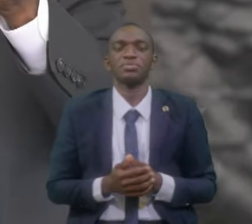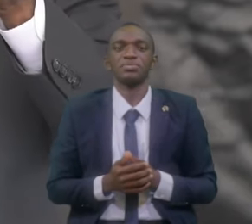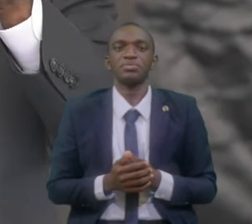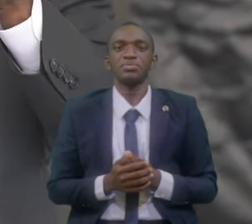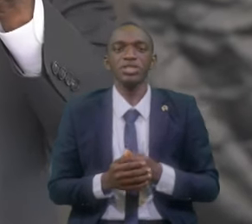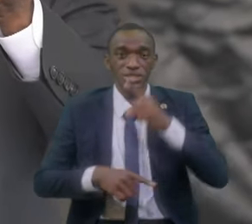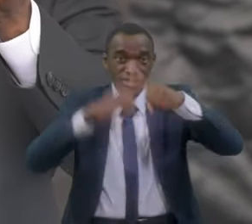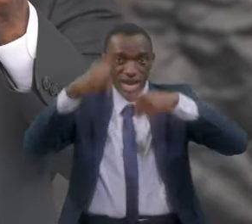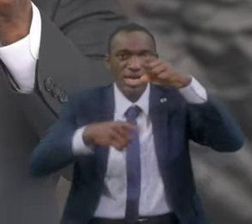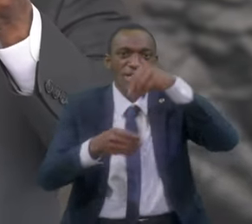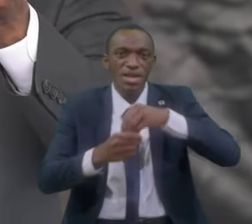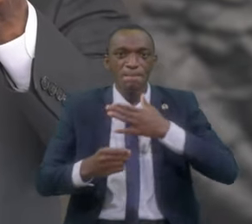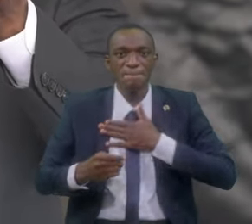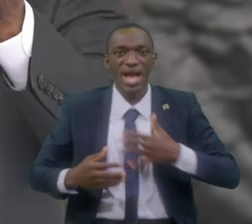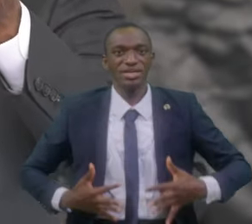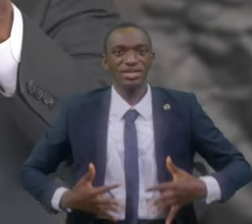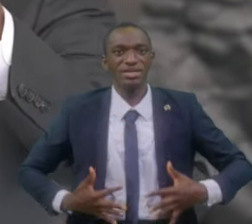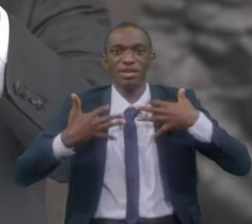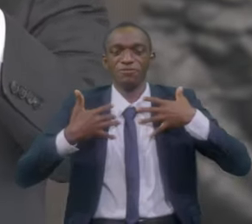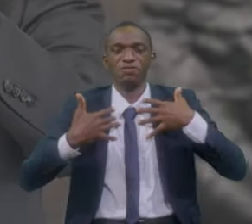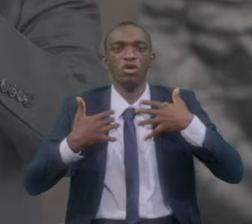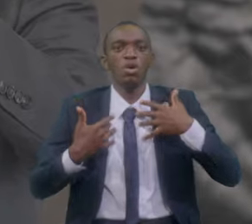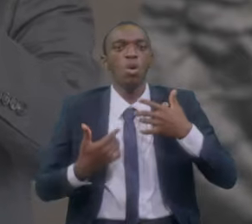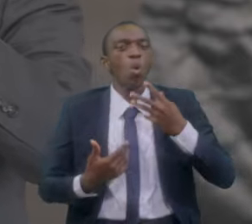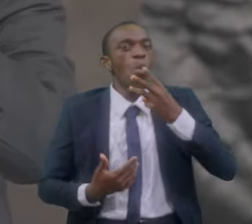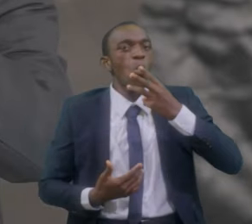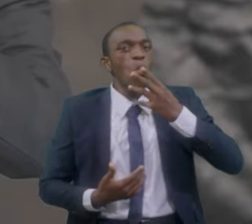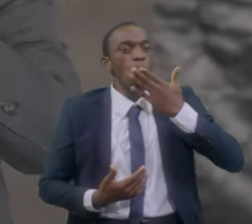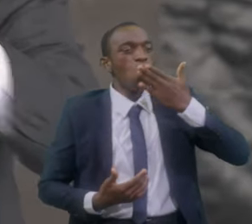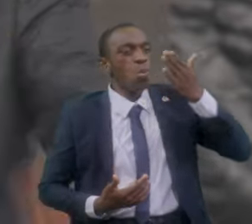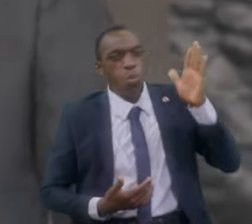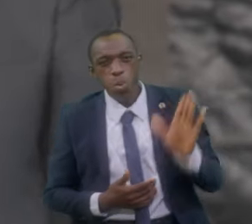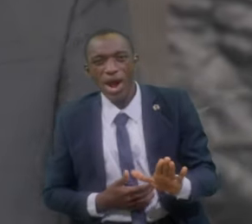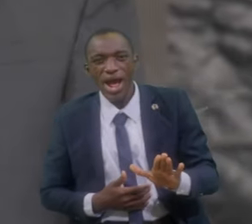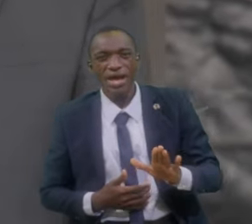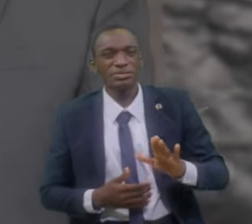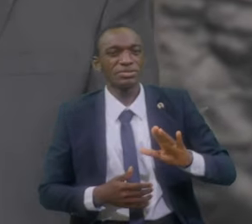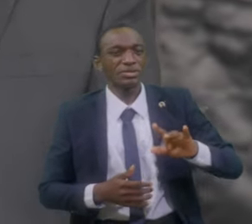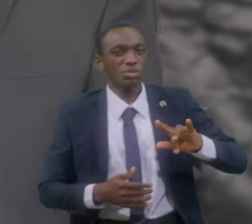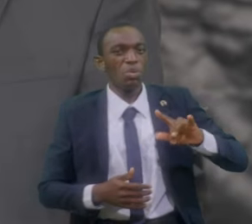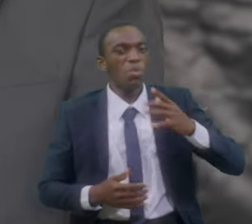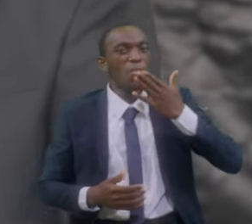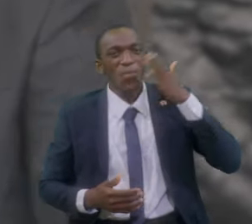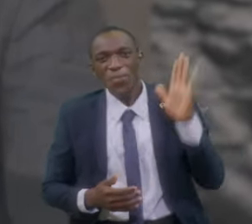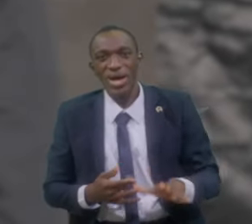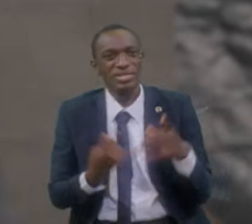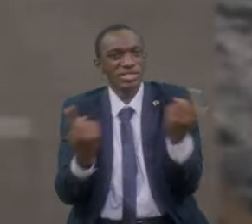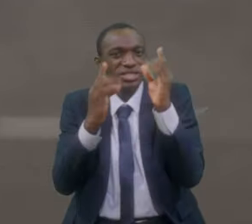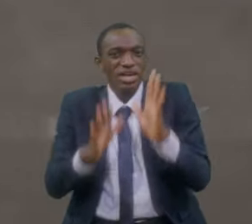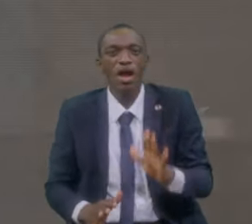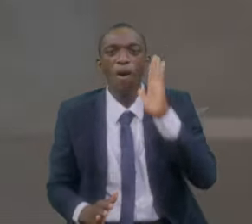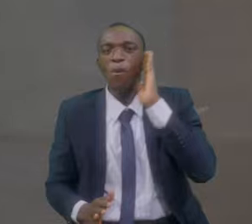my life, brutal, cruel sinners will not have the final